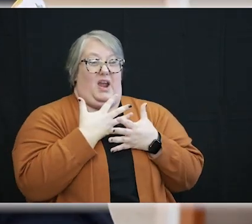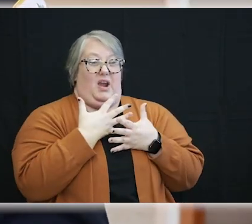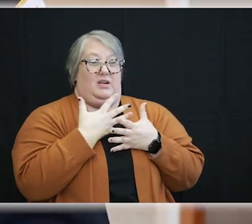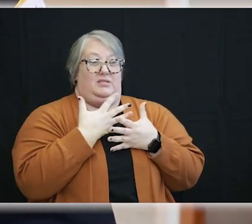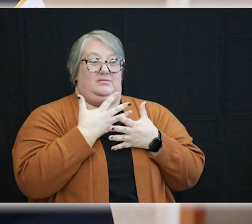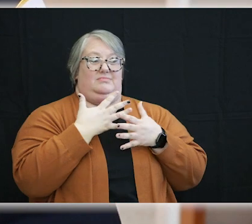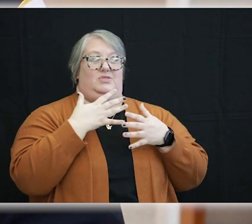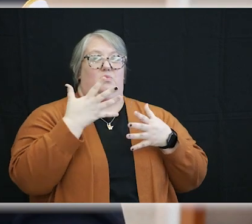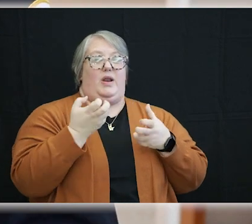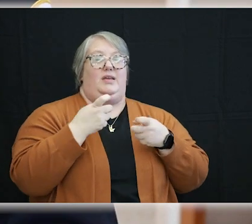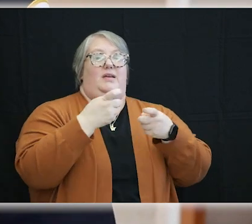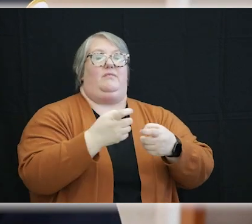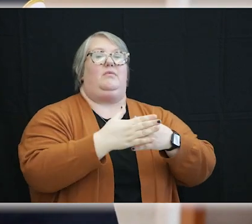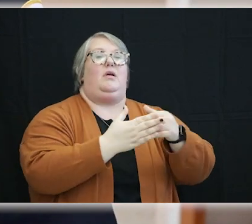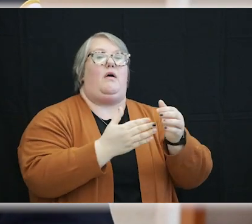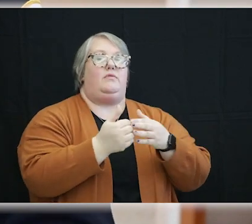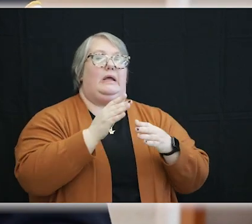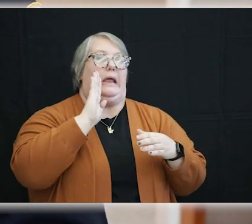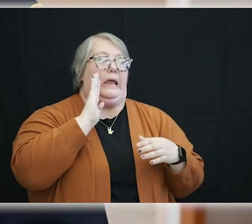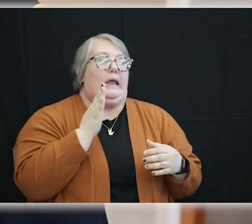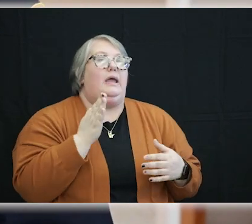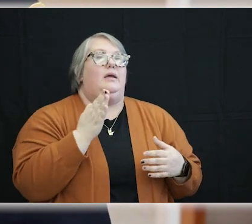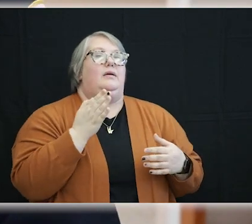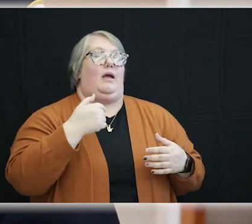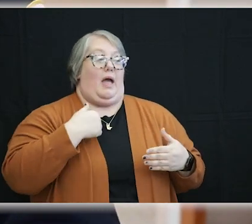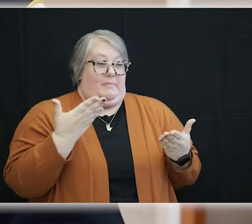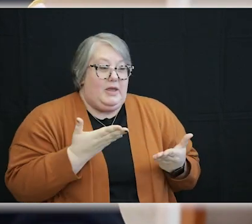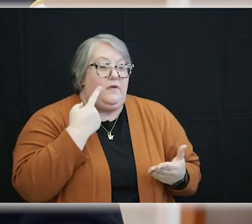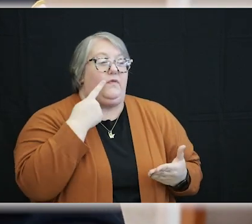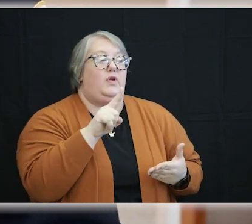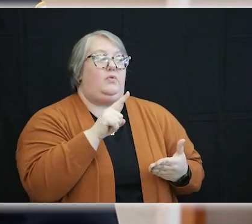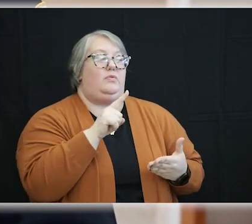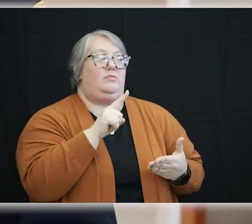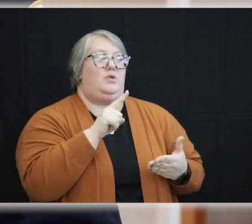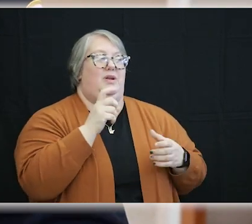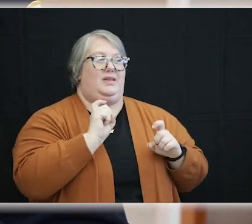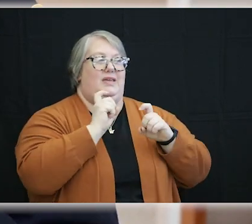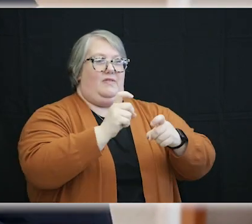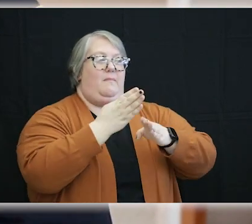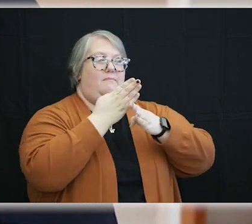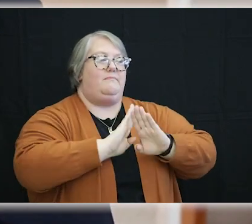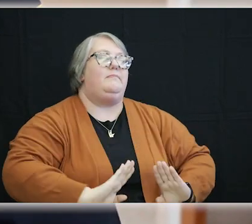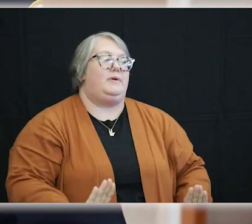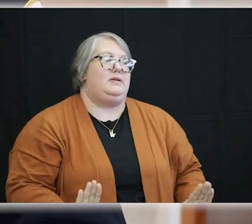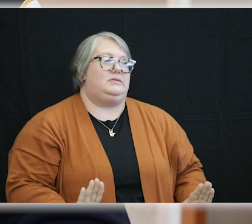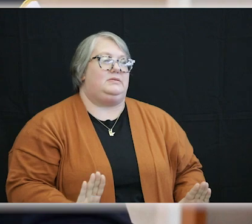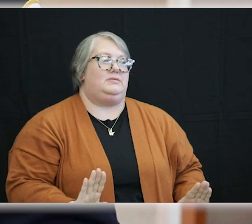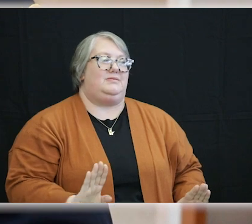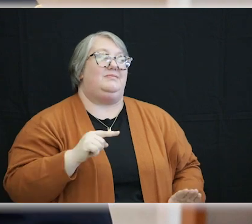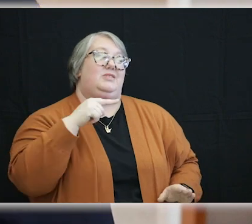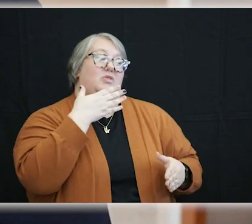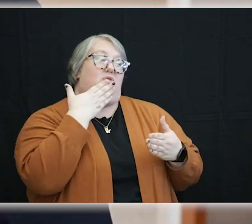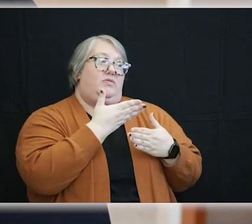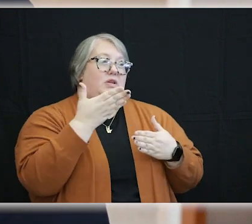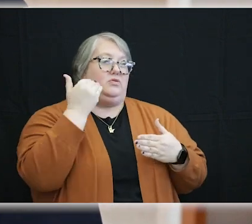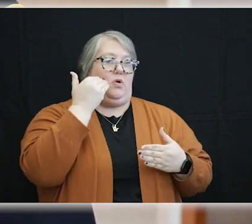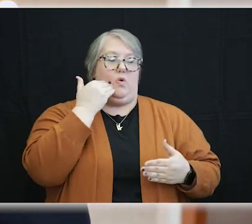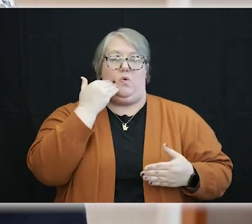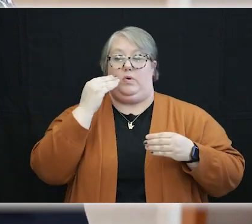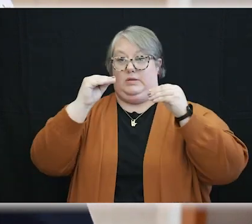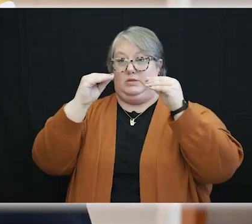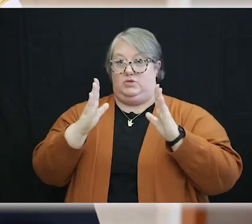they're scared, they're frightened, and you kind of want to give them that comfort, and you kind of, hey, I'm here for you, and you want to give them that peace.